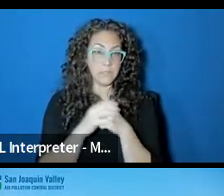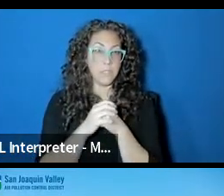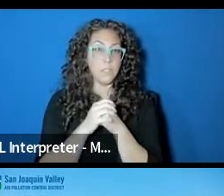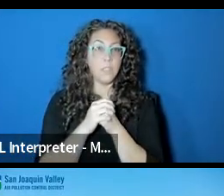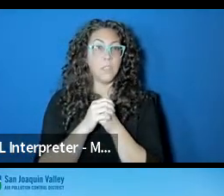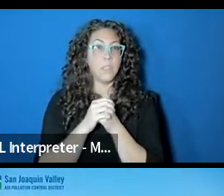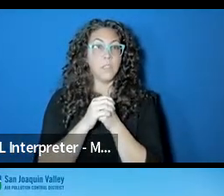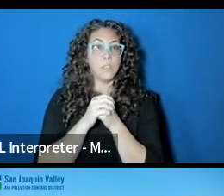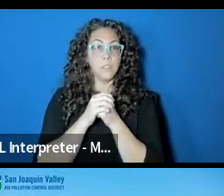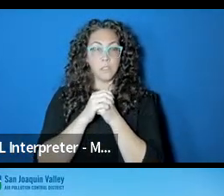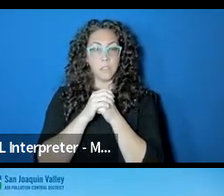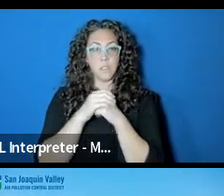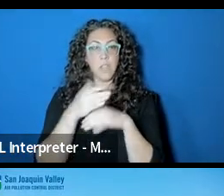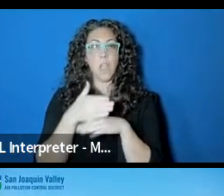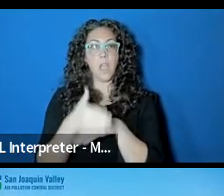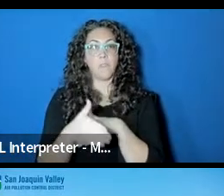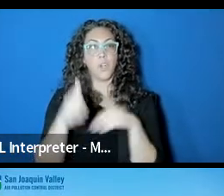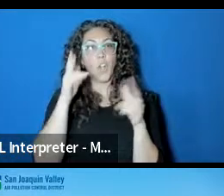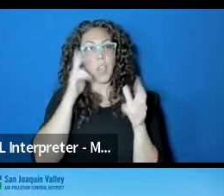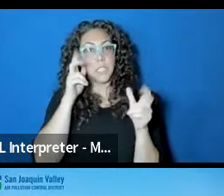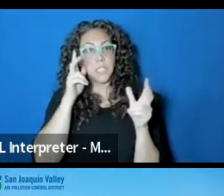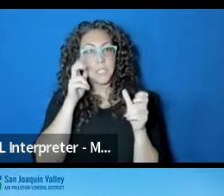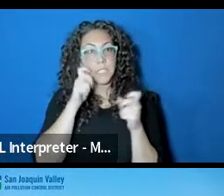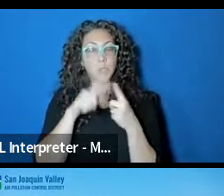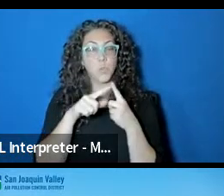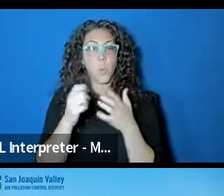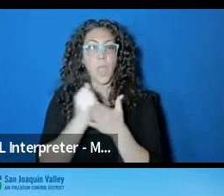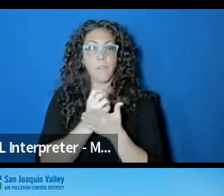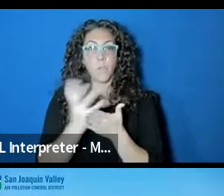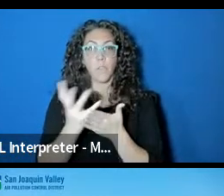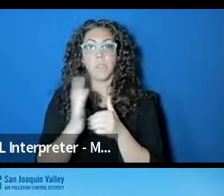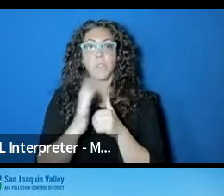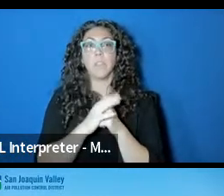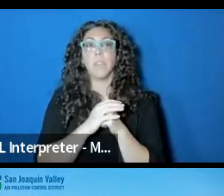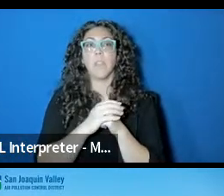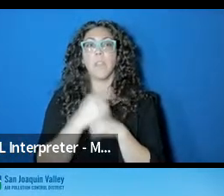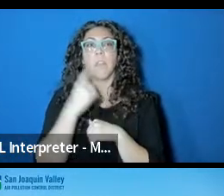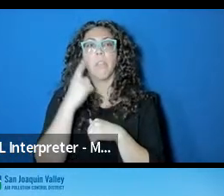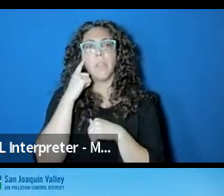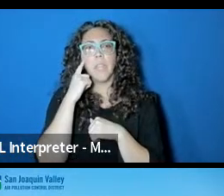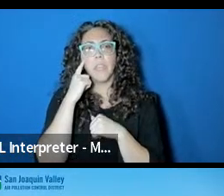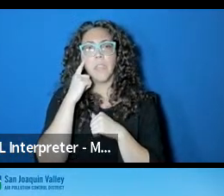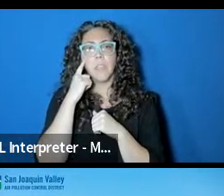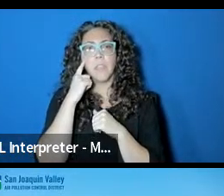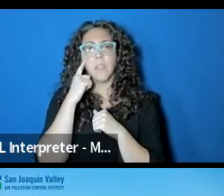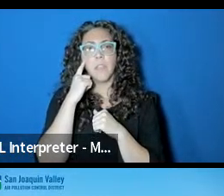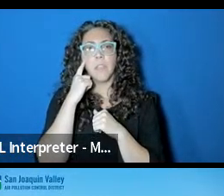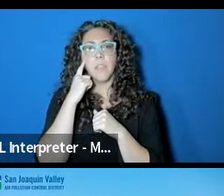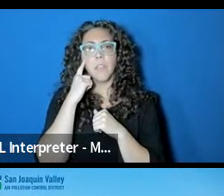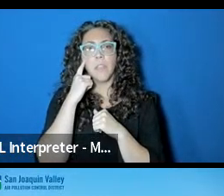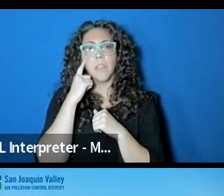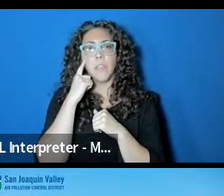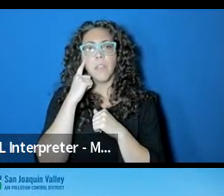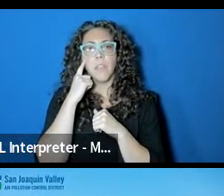After listening to everything, and I just think that they've done some